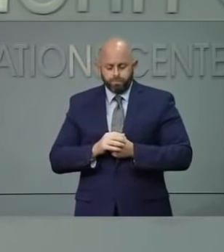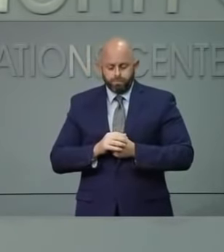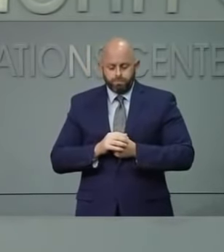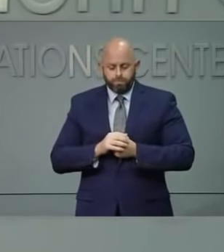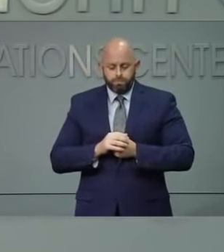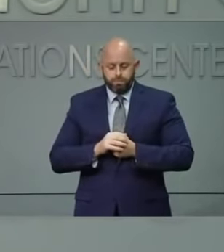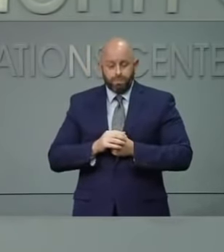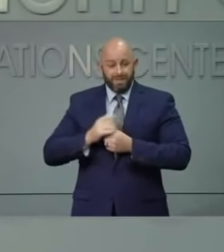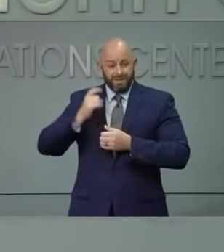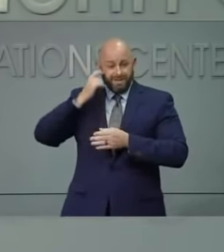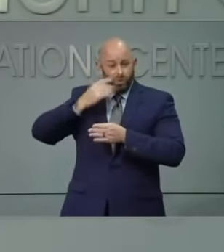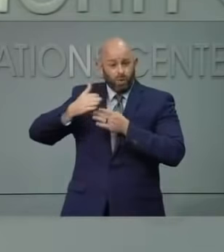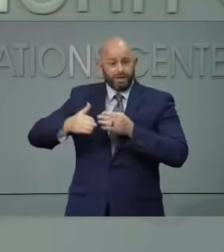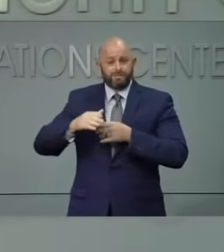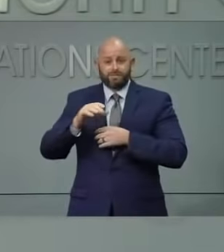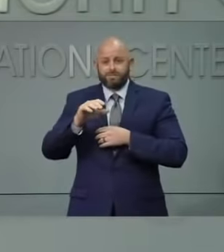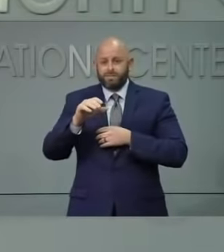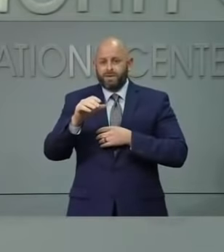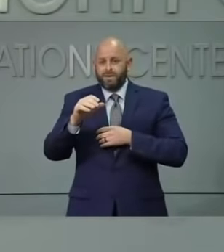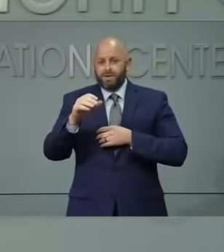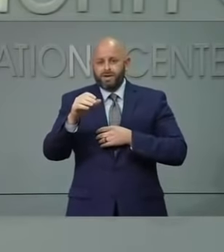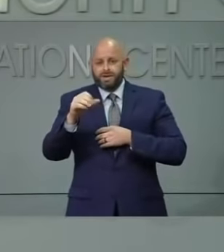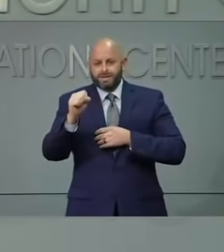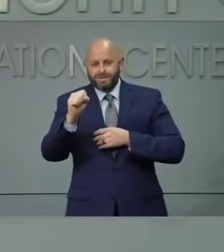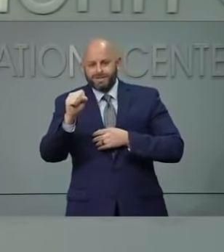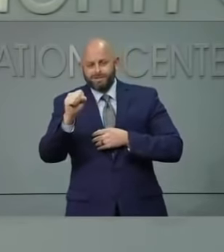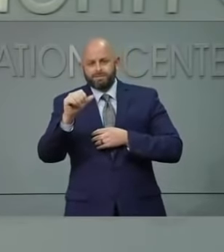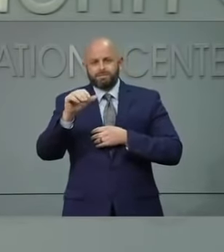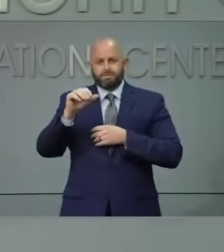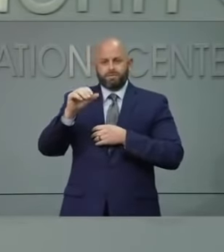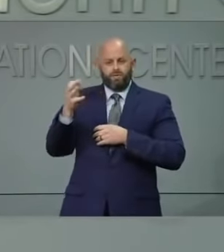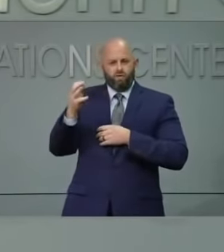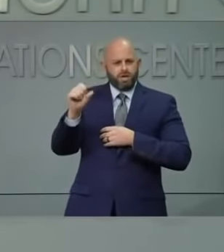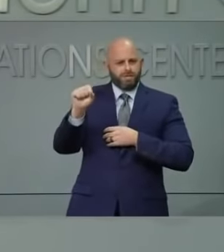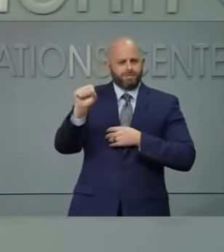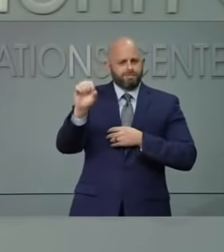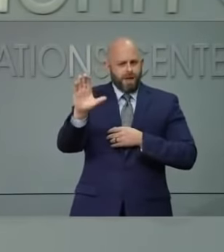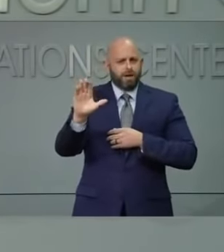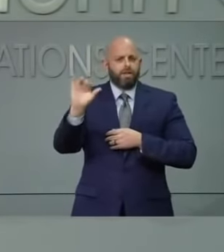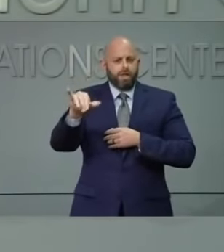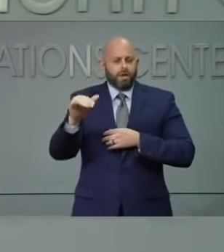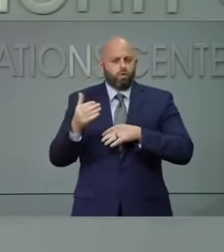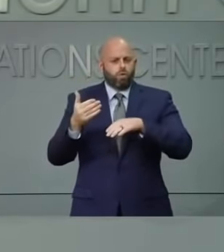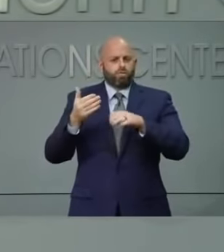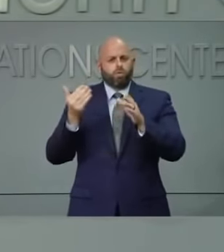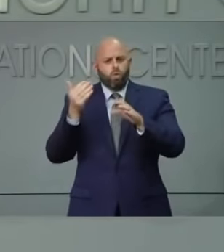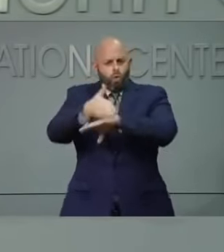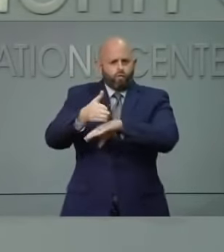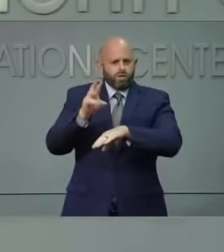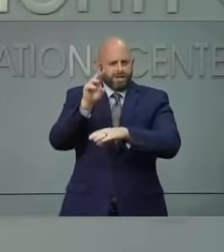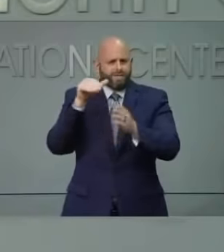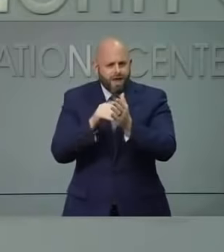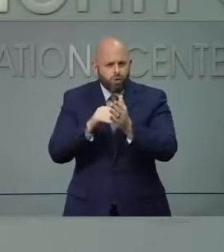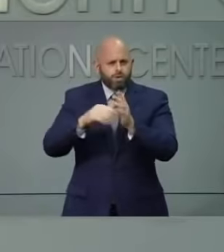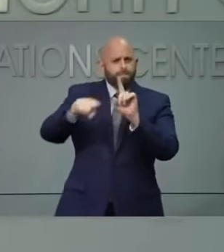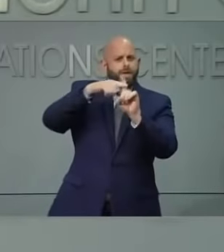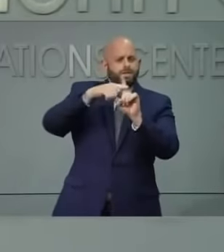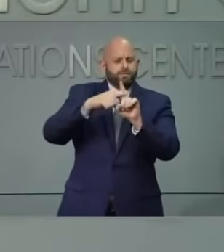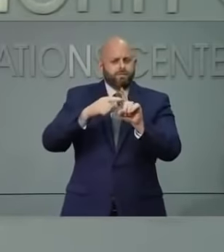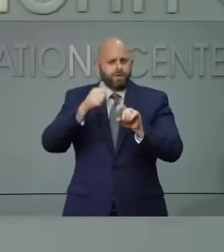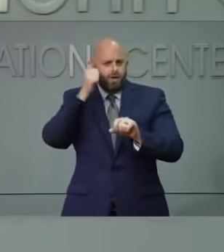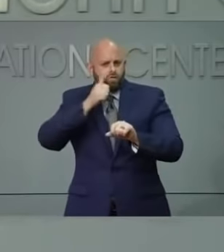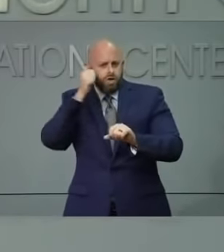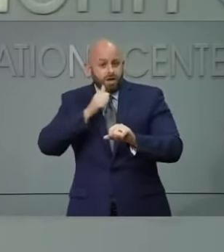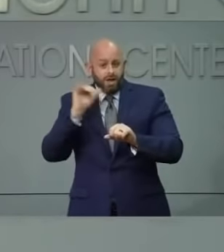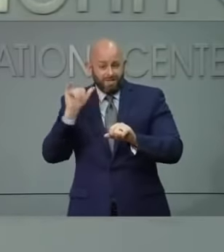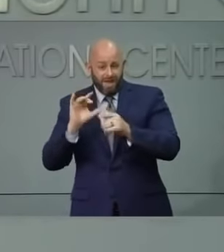weekend where we had more than 6,000 new cases reported each day, are we able to attribute that to Thanksgiving yet?